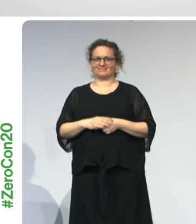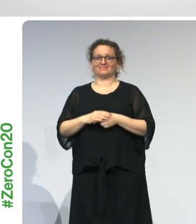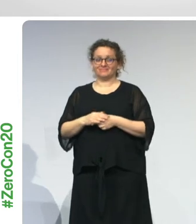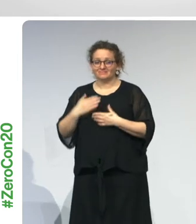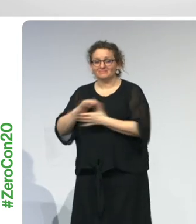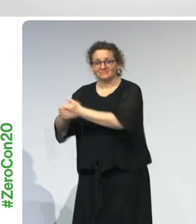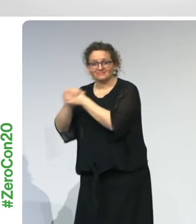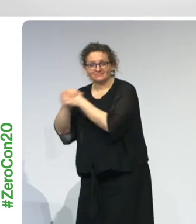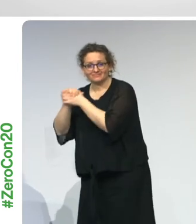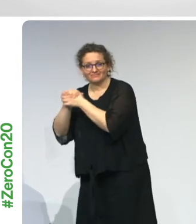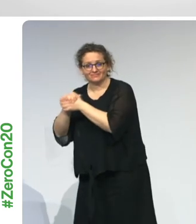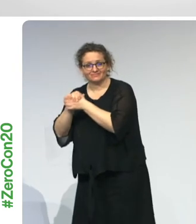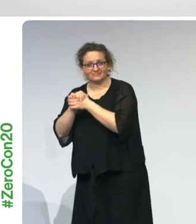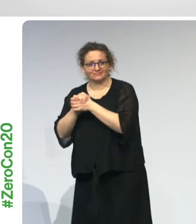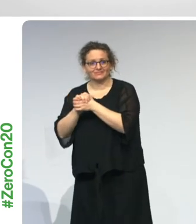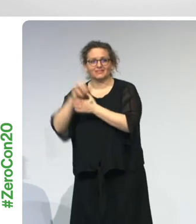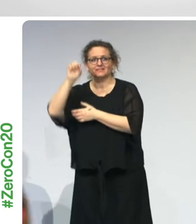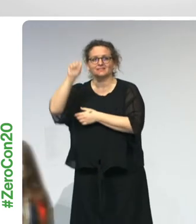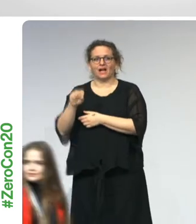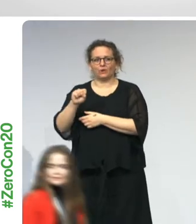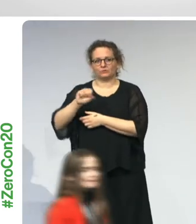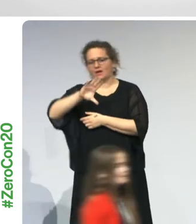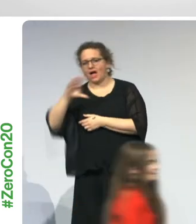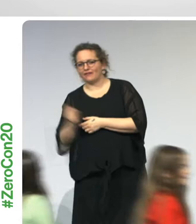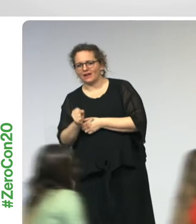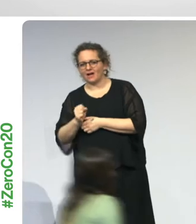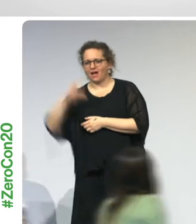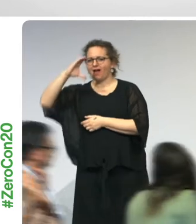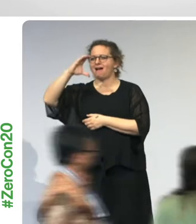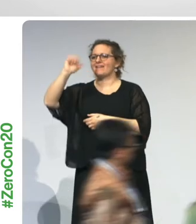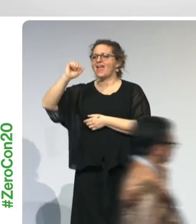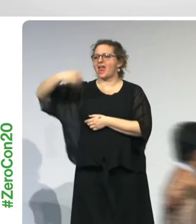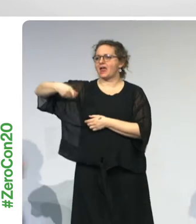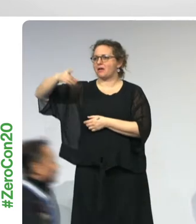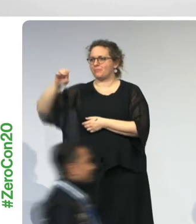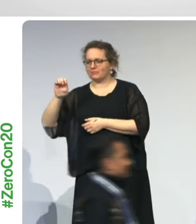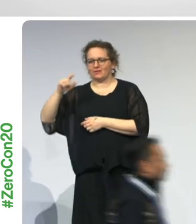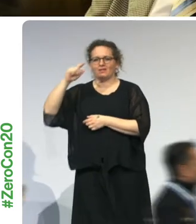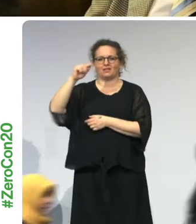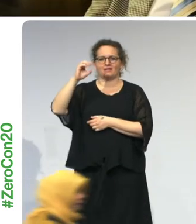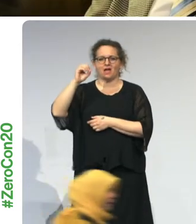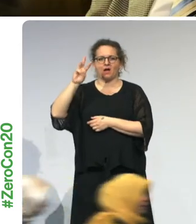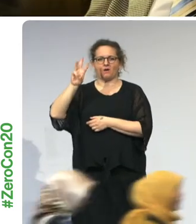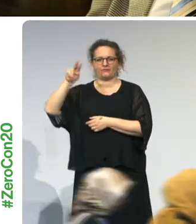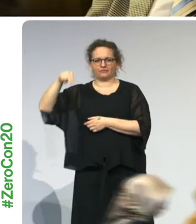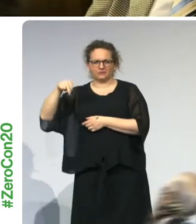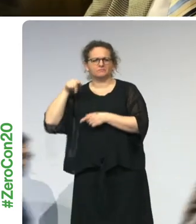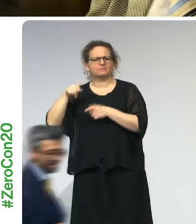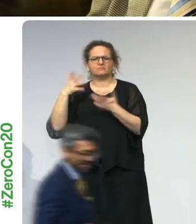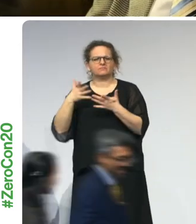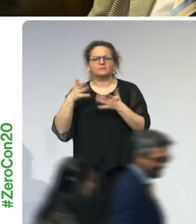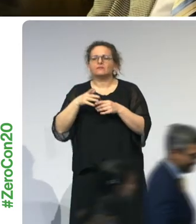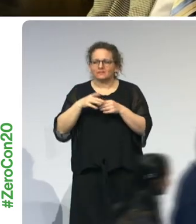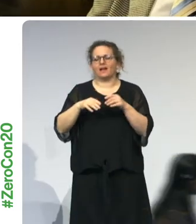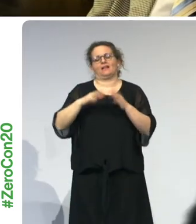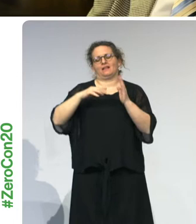Congratulations to the University of Cape Town from South Africa. The university started a disability studies program at various levels for